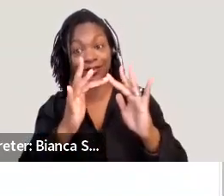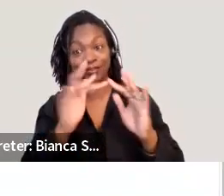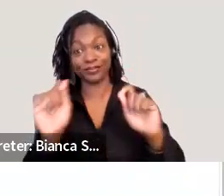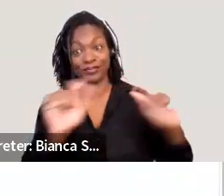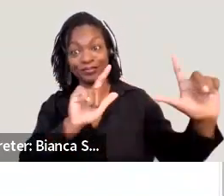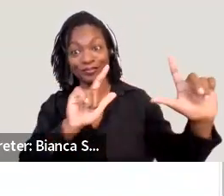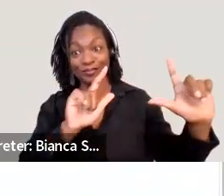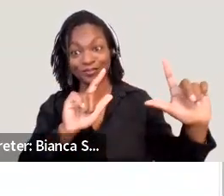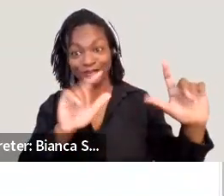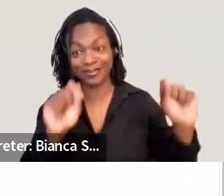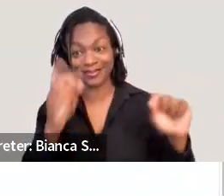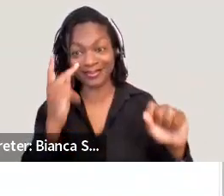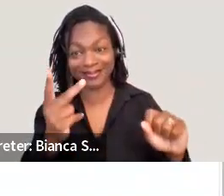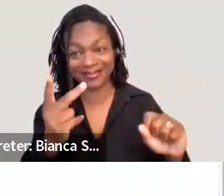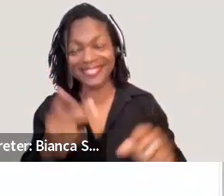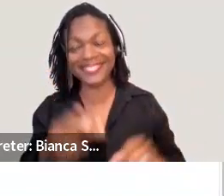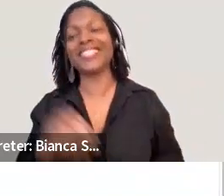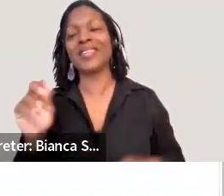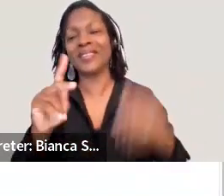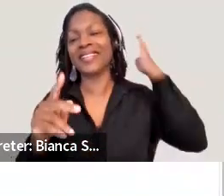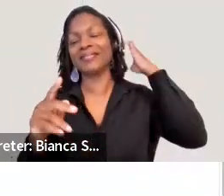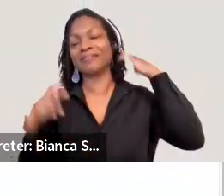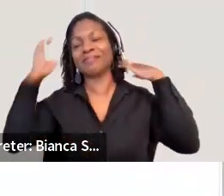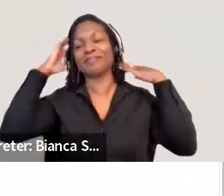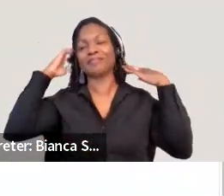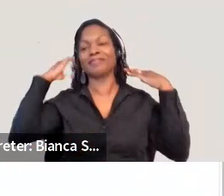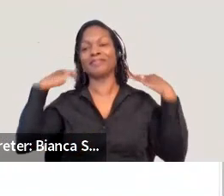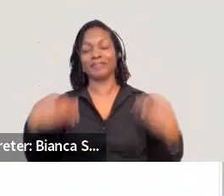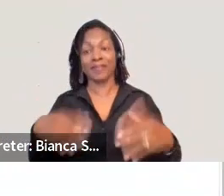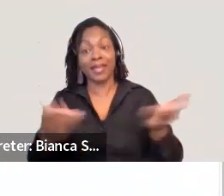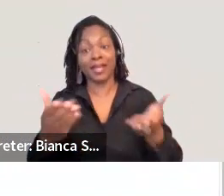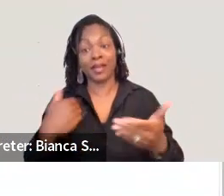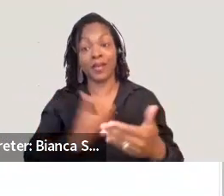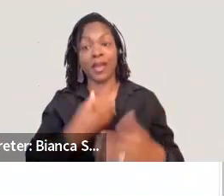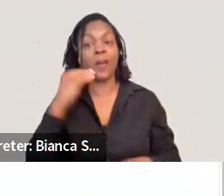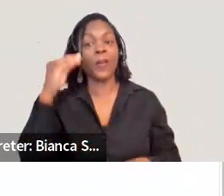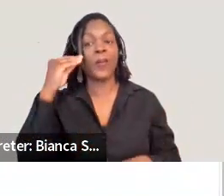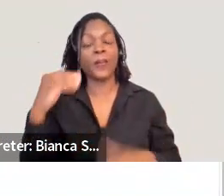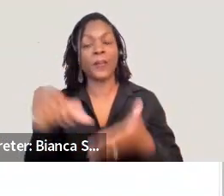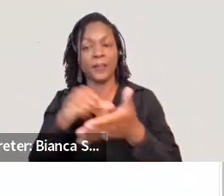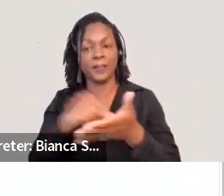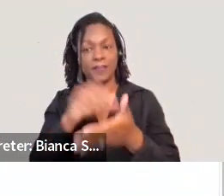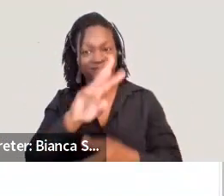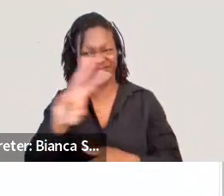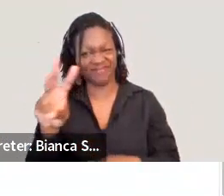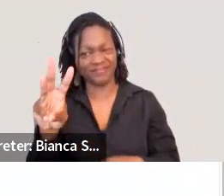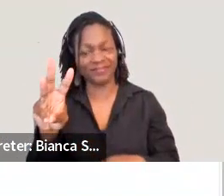Okay. Thanks. So this is our homepage. You could also go to the Louisiana